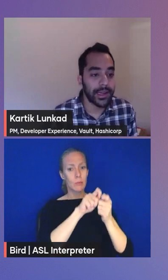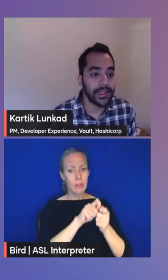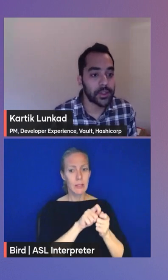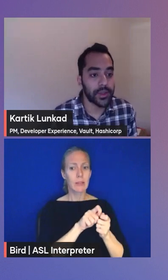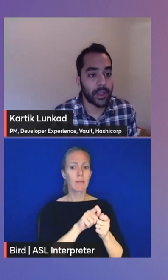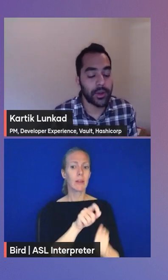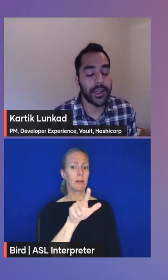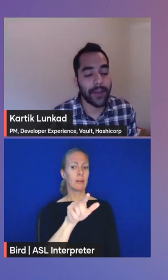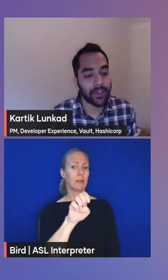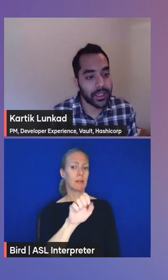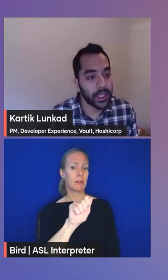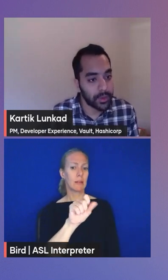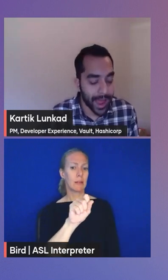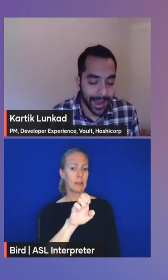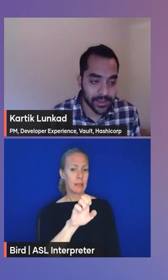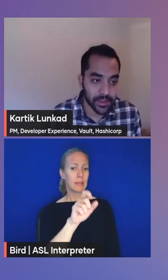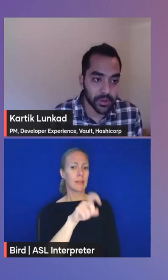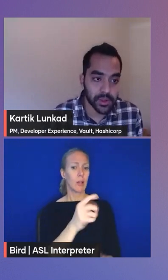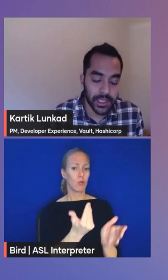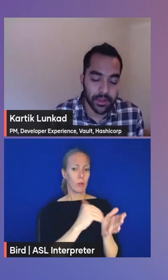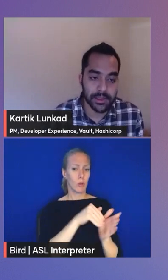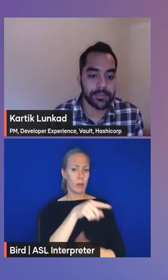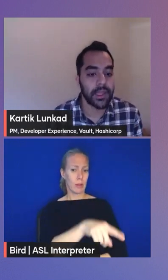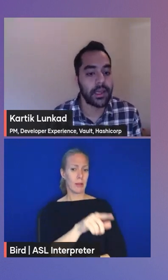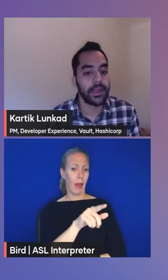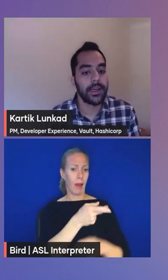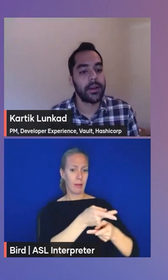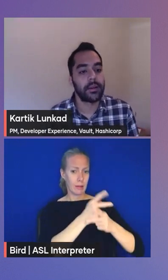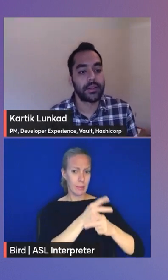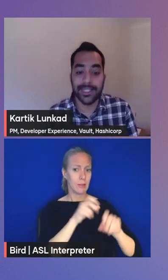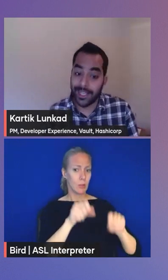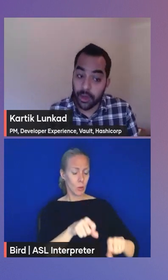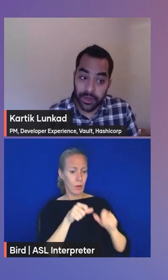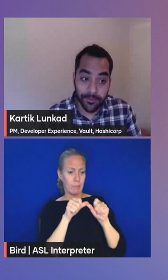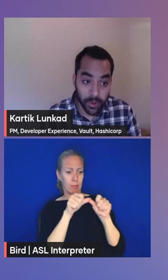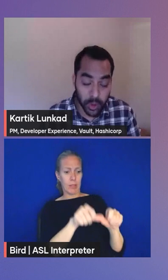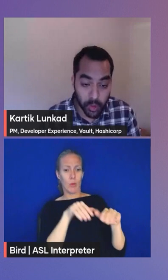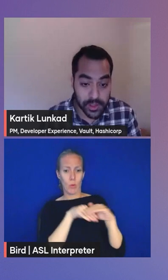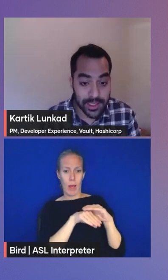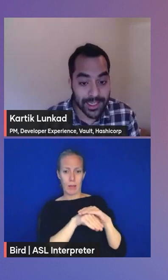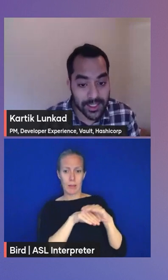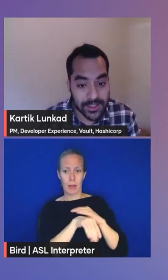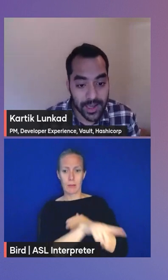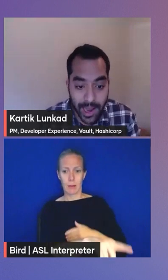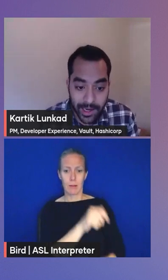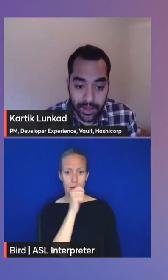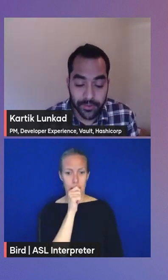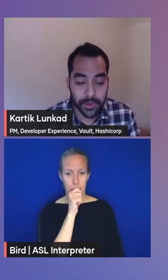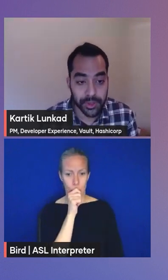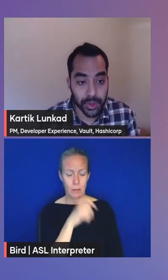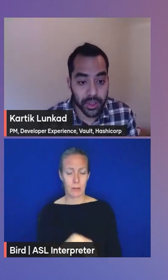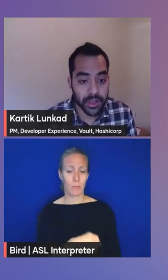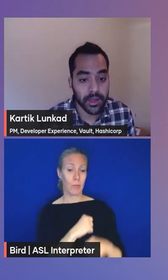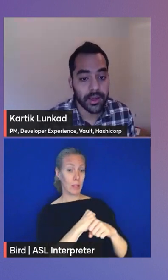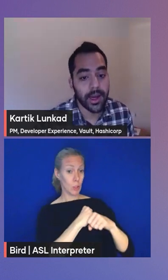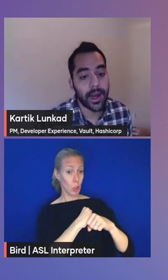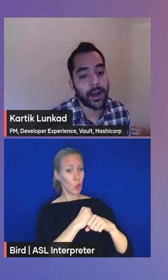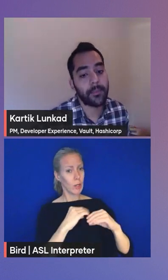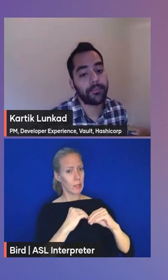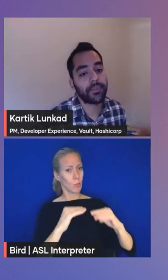renewing that lease so that you can have continued access to those secrets. The security for those is higher for